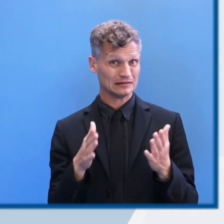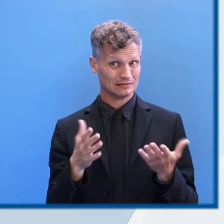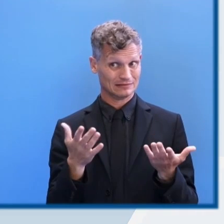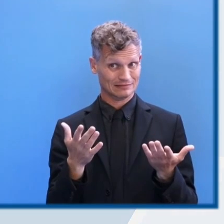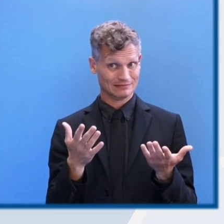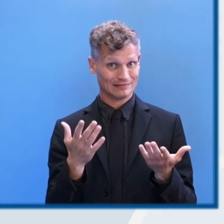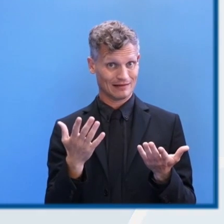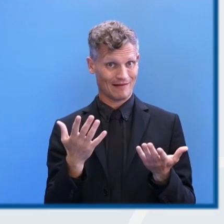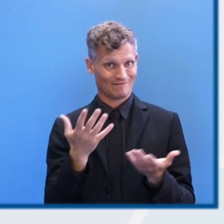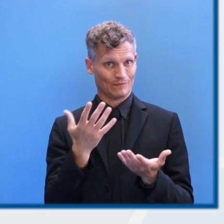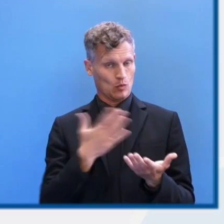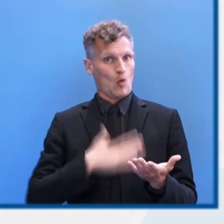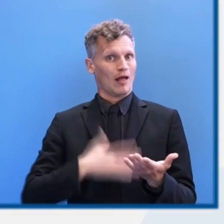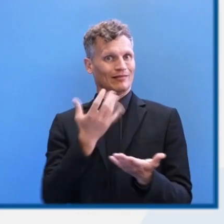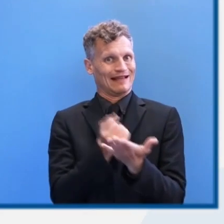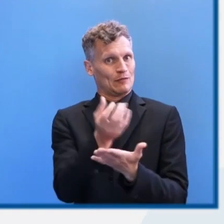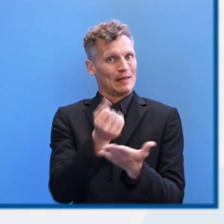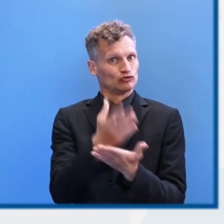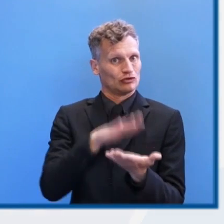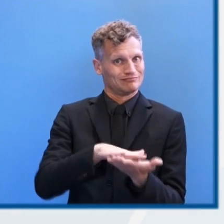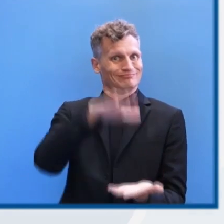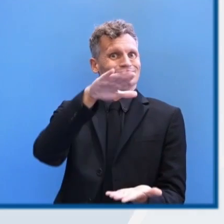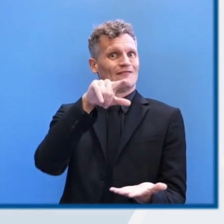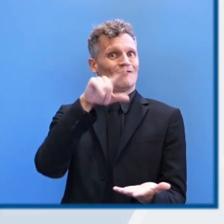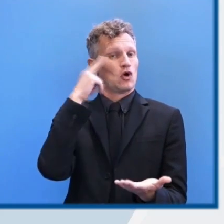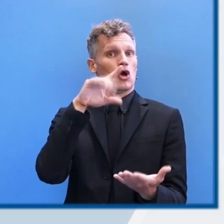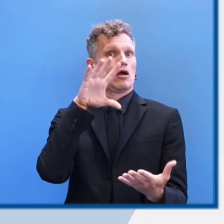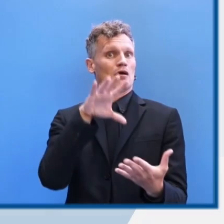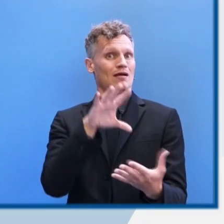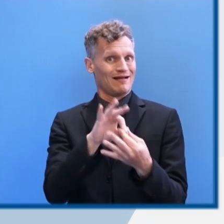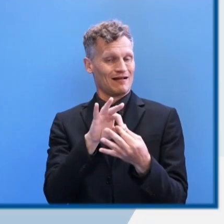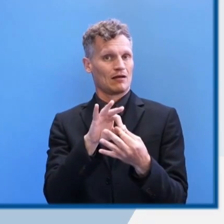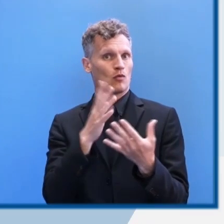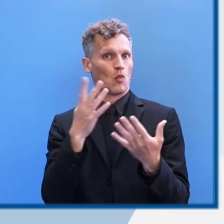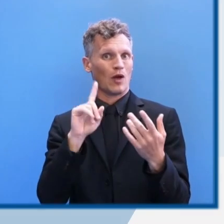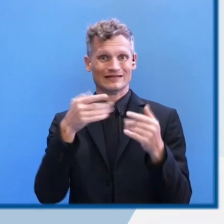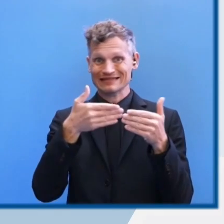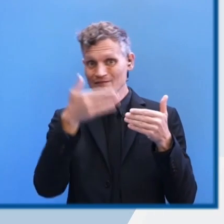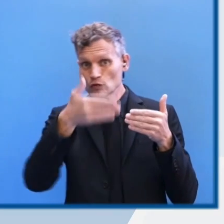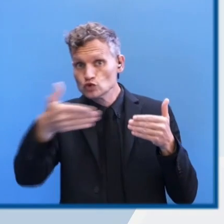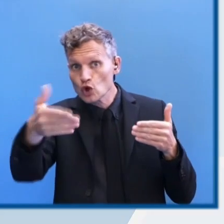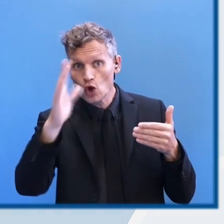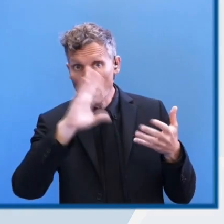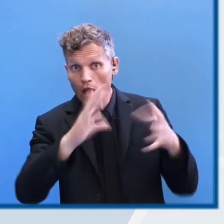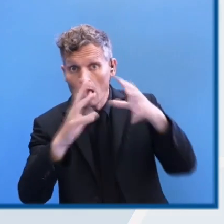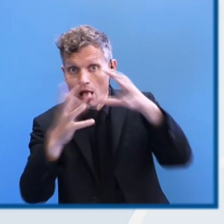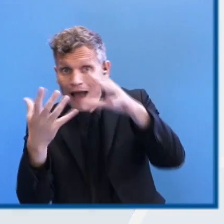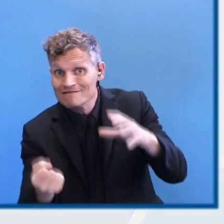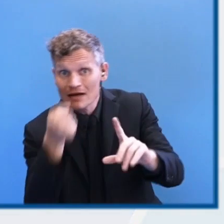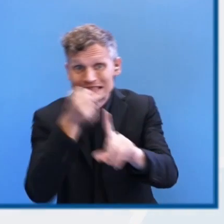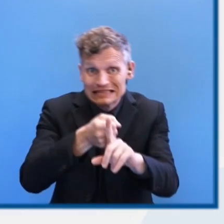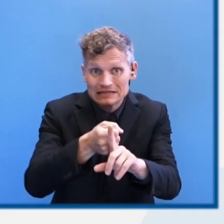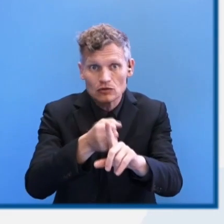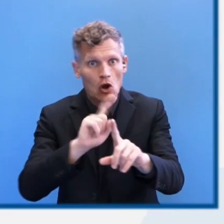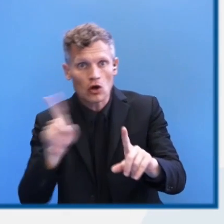risk. And we still need the data to figure out the risk so we can deal with that and be able to ensure that we reduce the risk